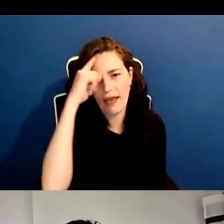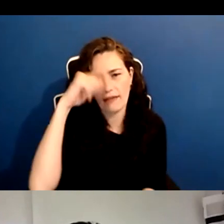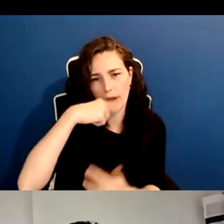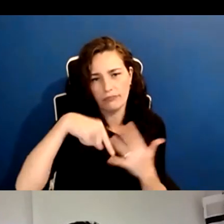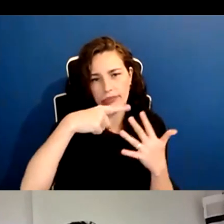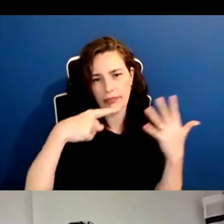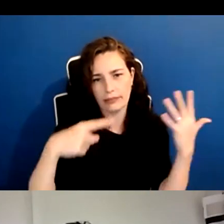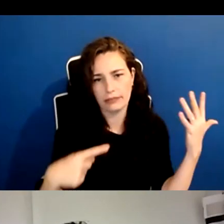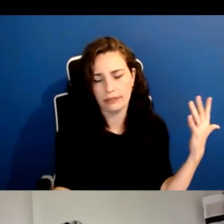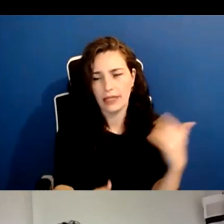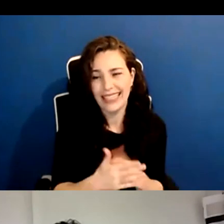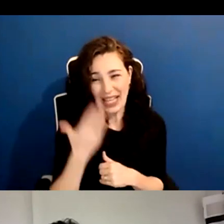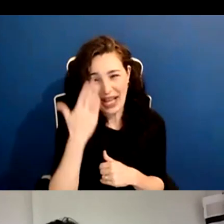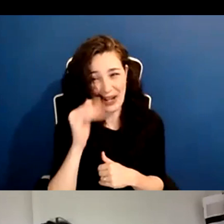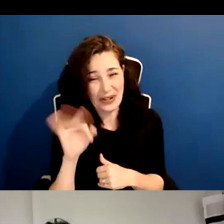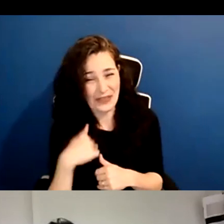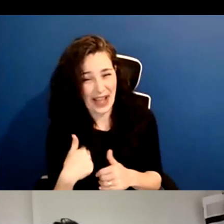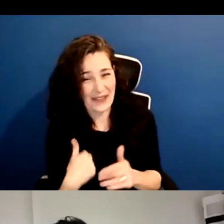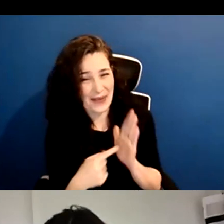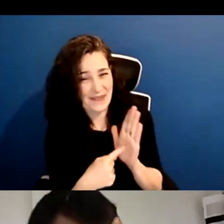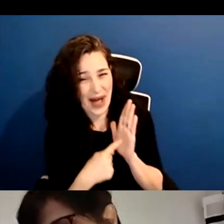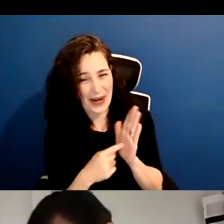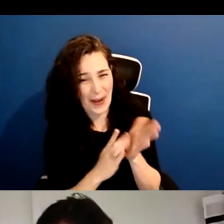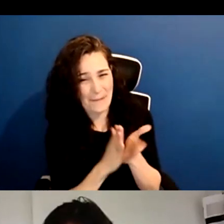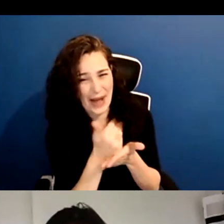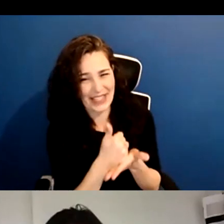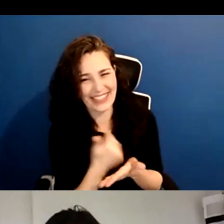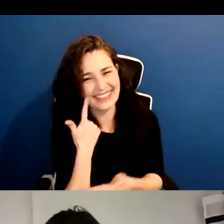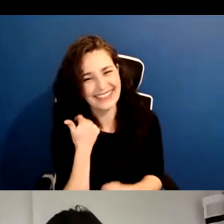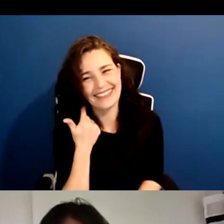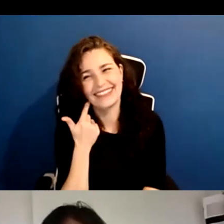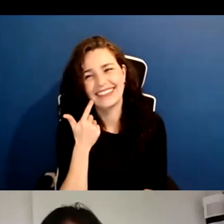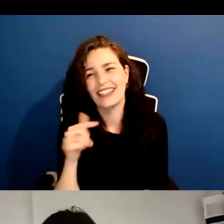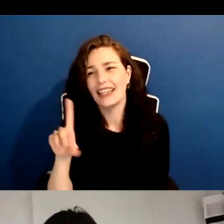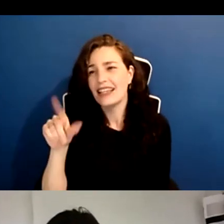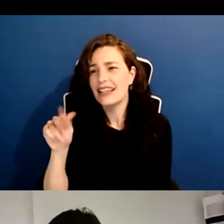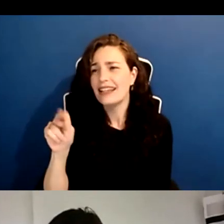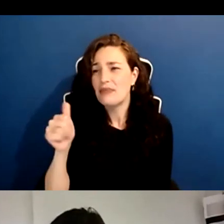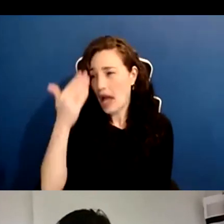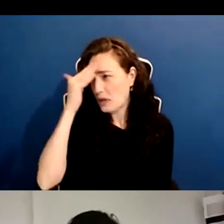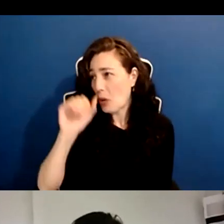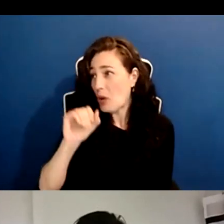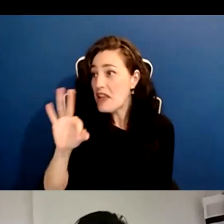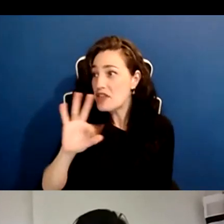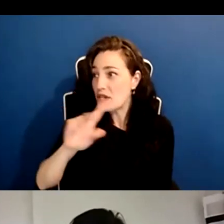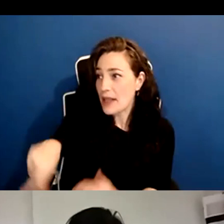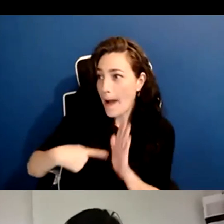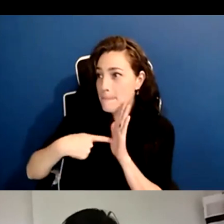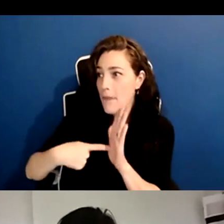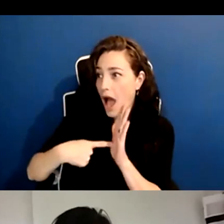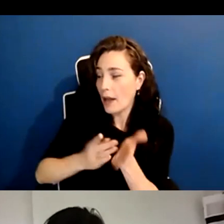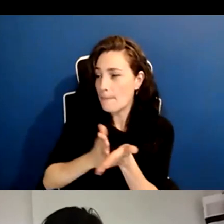but well, there is no model budget in some regard, because everything is different. So that's why it's hard to say